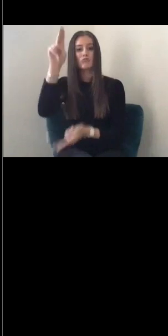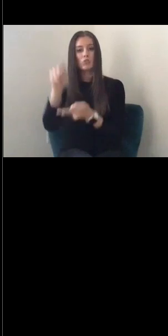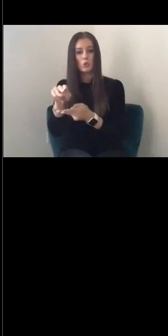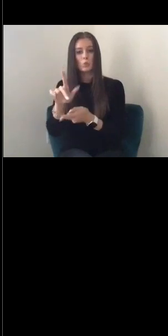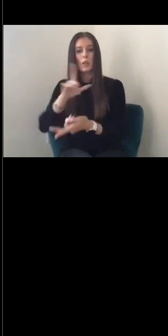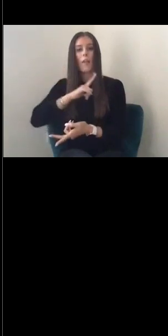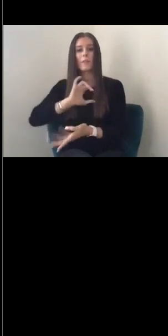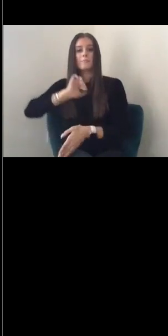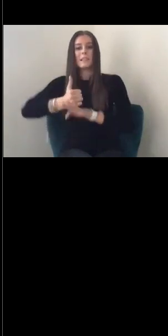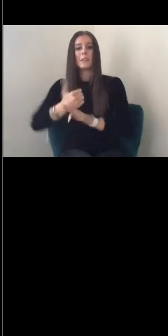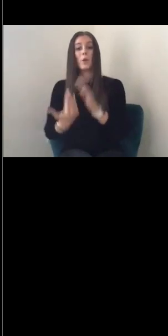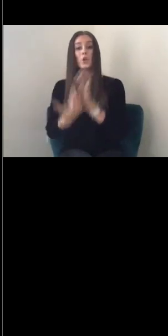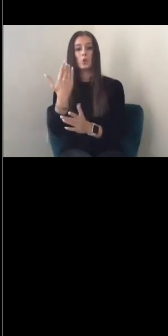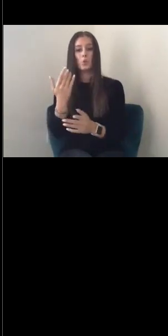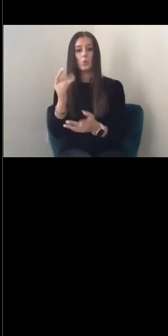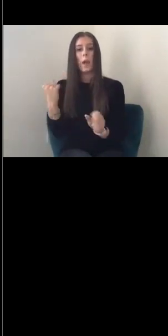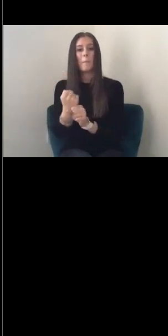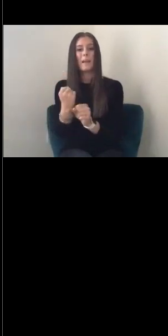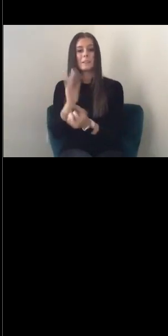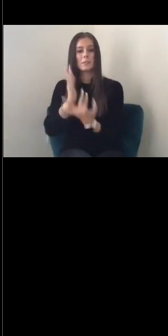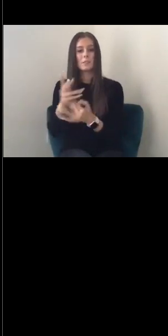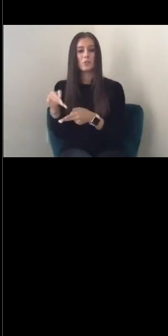new maintenance track for utilities.